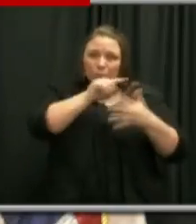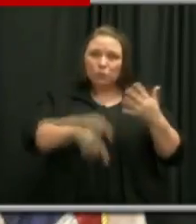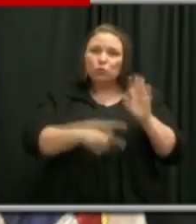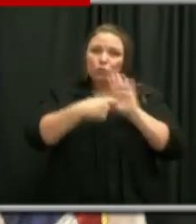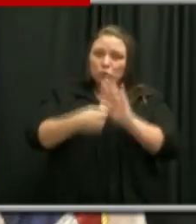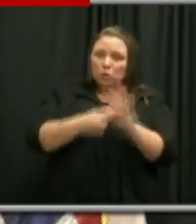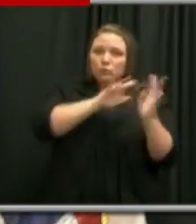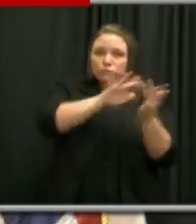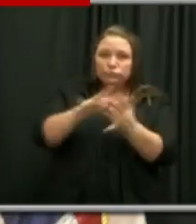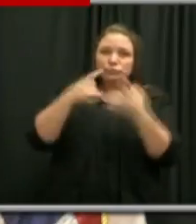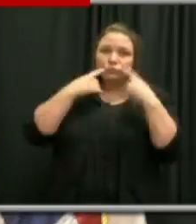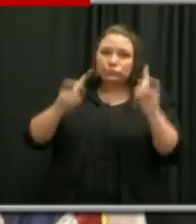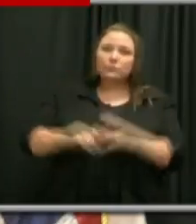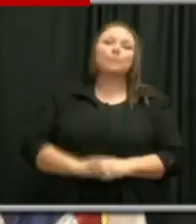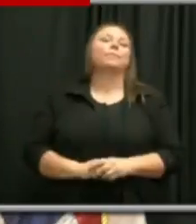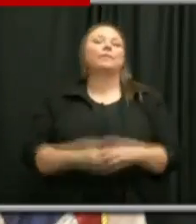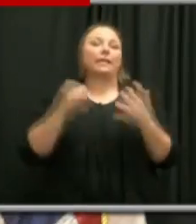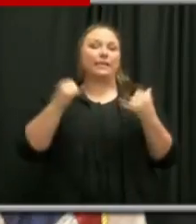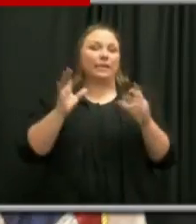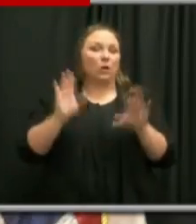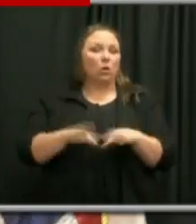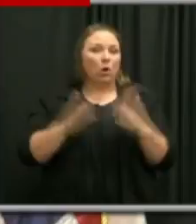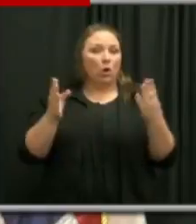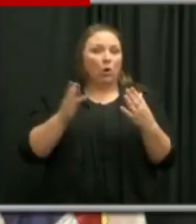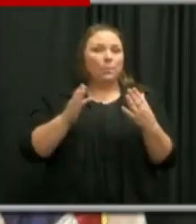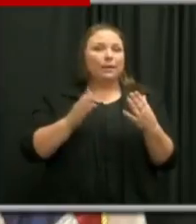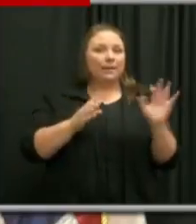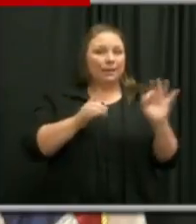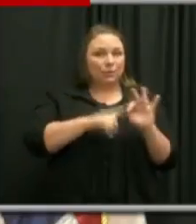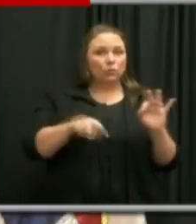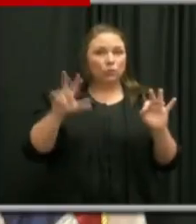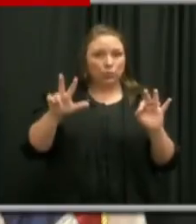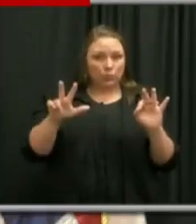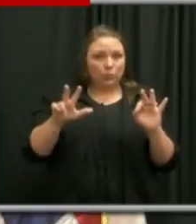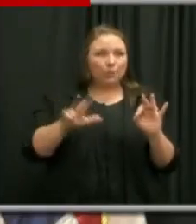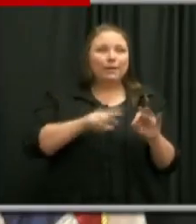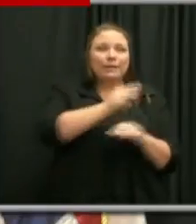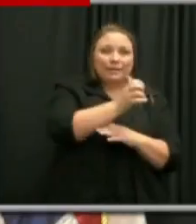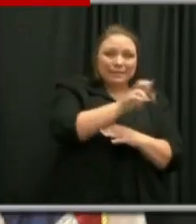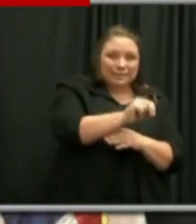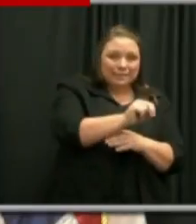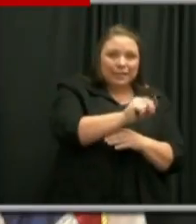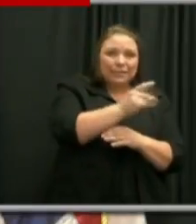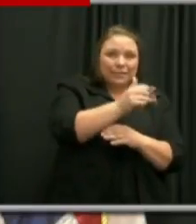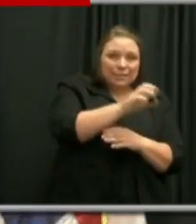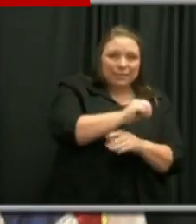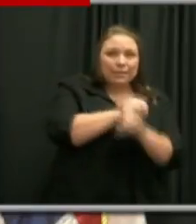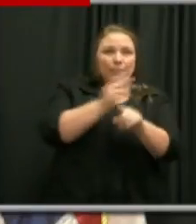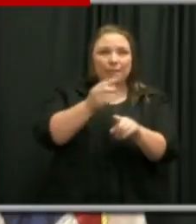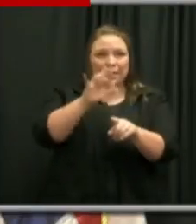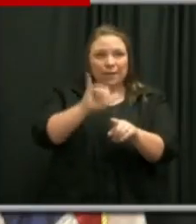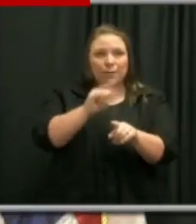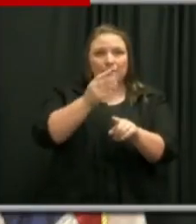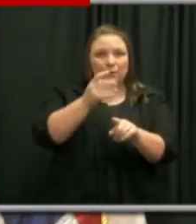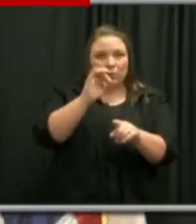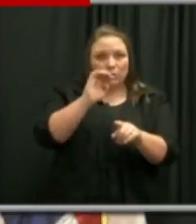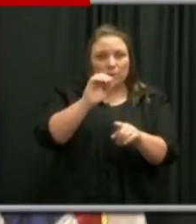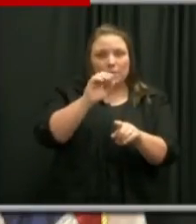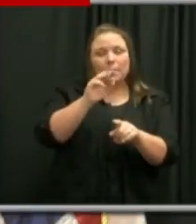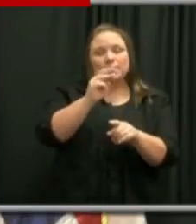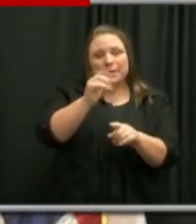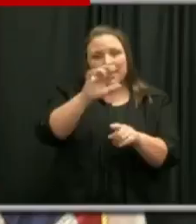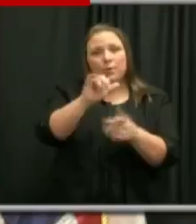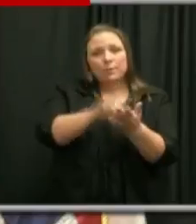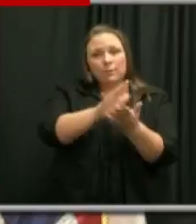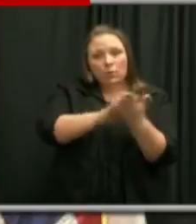today, the 3 sites are open until 3 p.m. at Nissan Stadium, NEHARRY Medical College, and the old Kmart on Murfreesboro